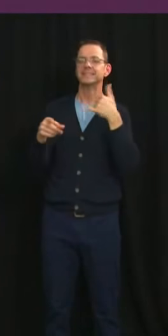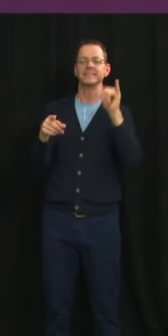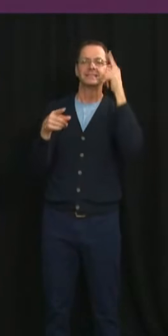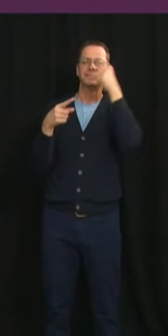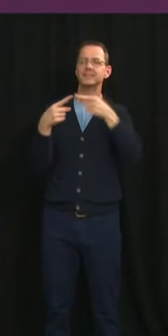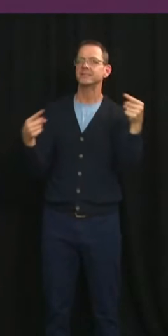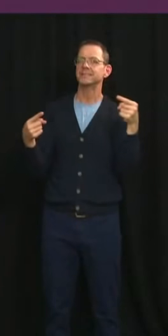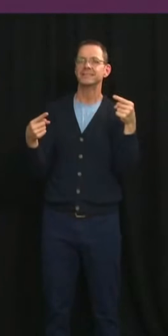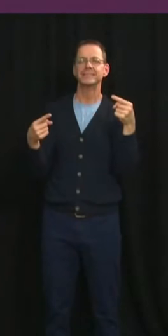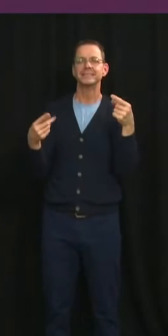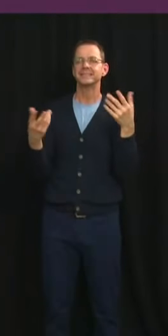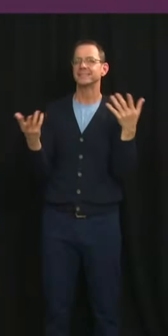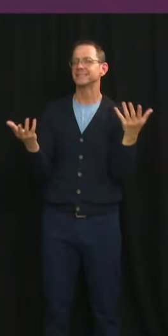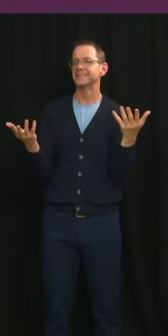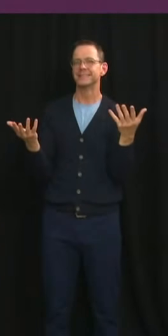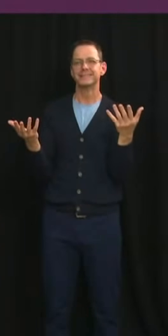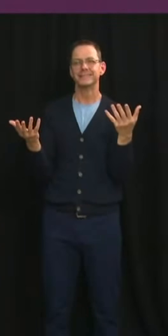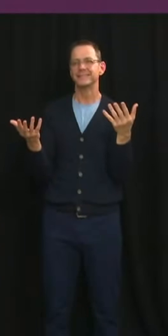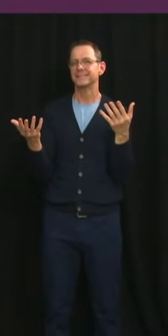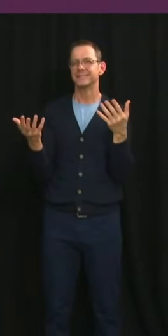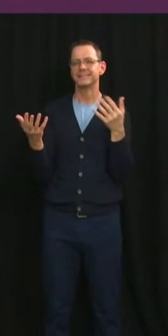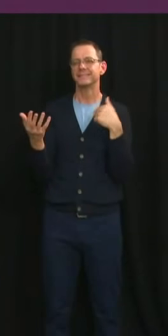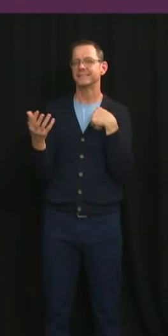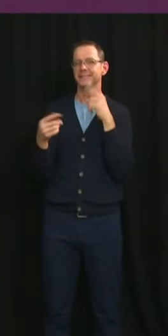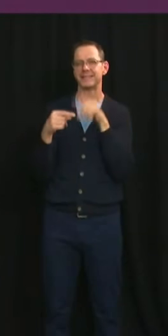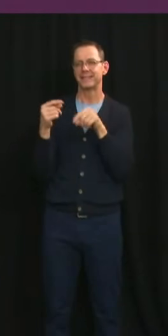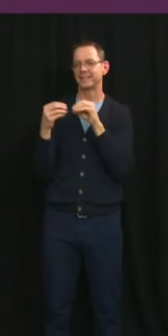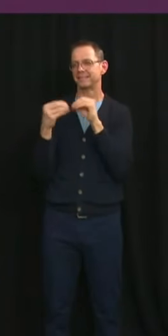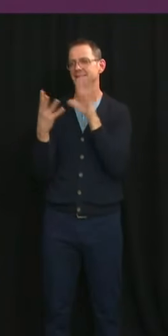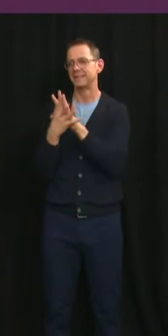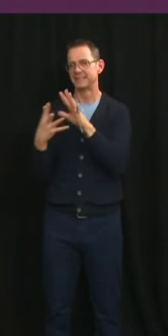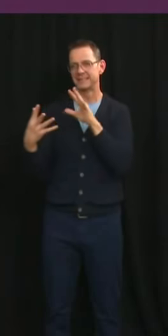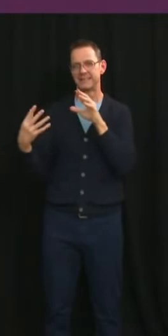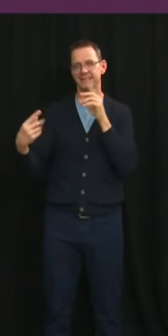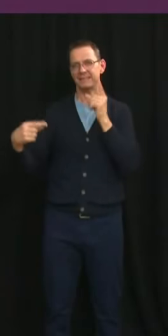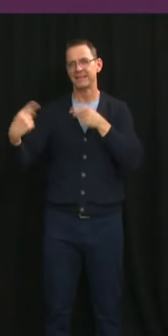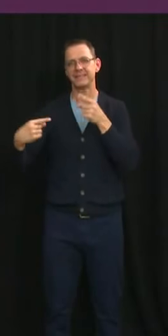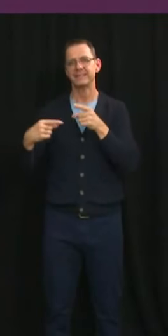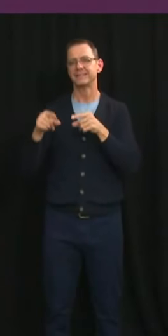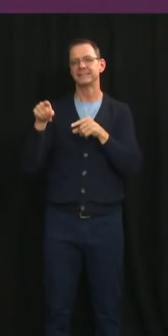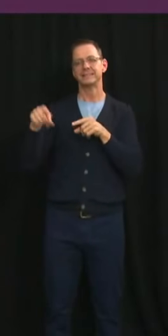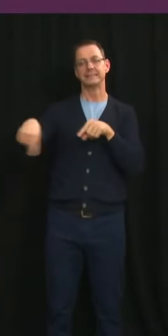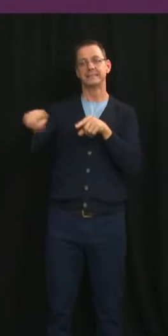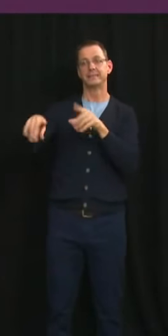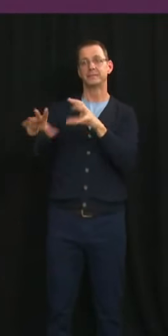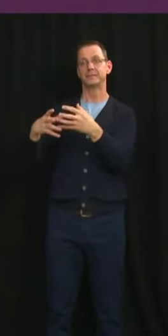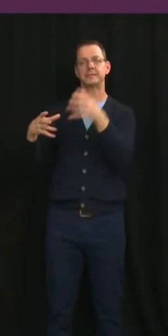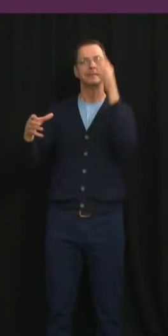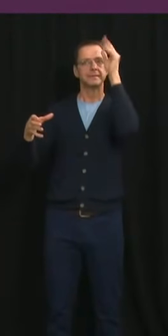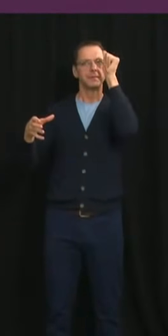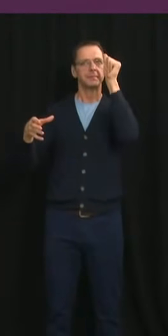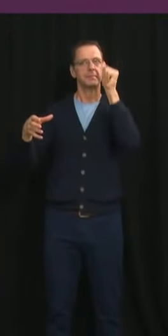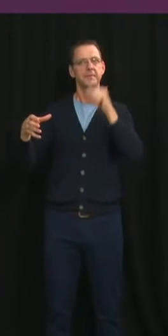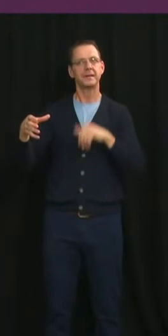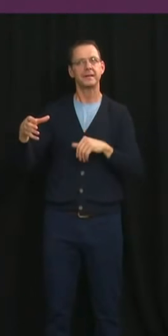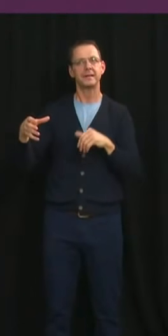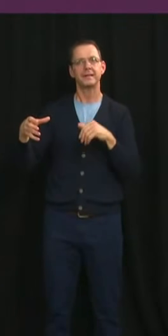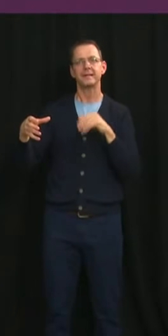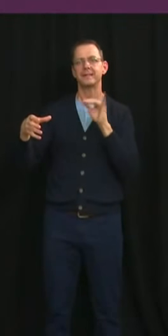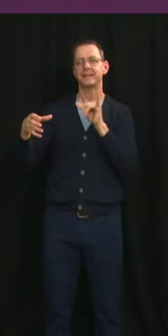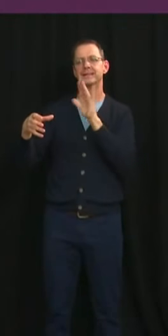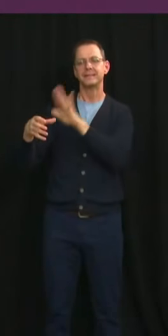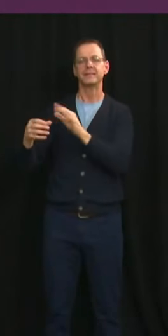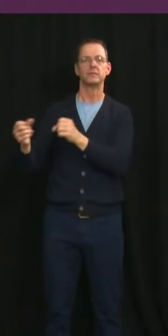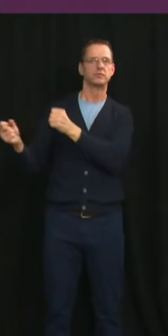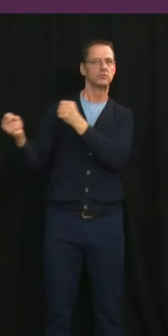make up their own minds. Then there is about 2/3 of the population that is pretty keen to get the